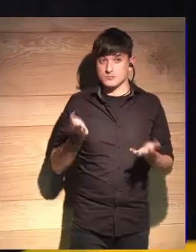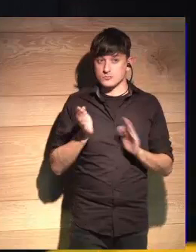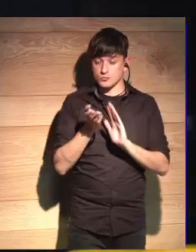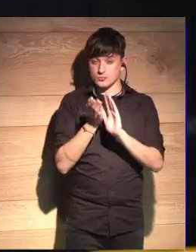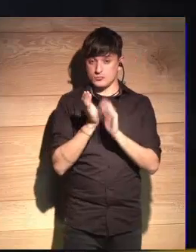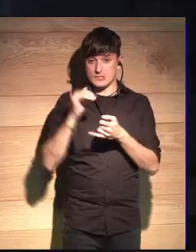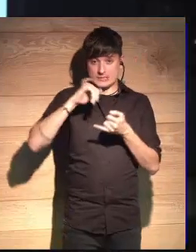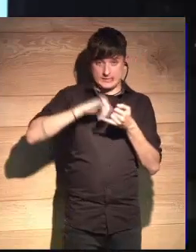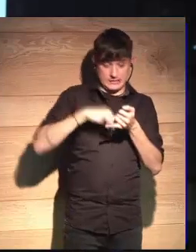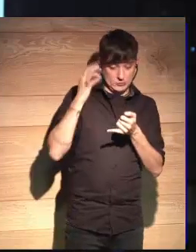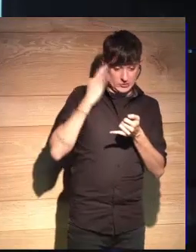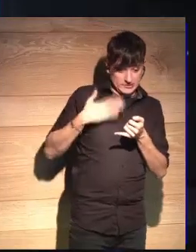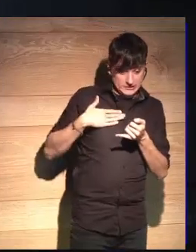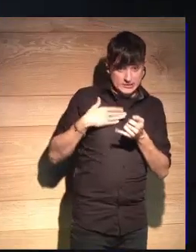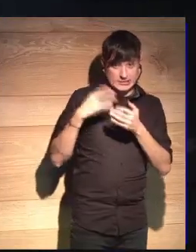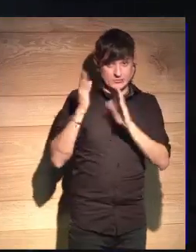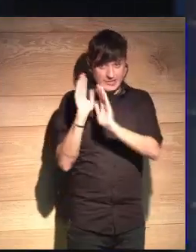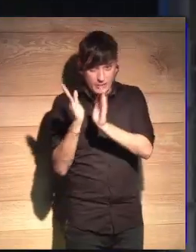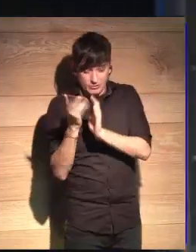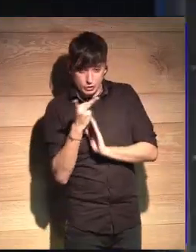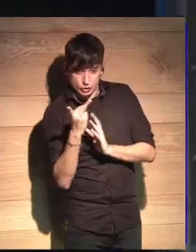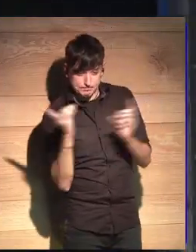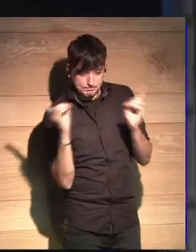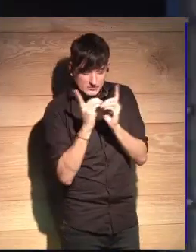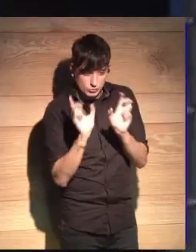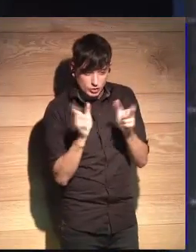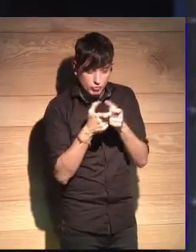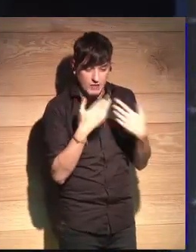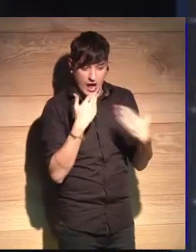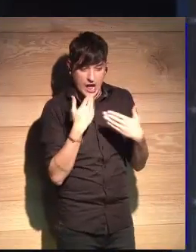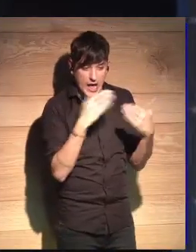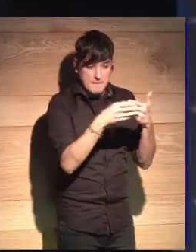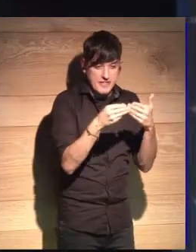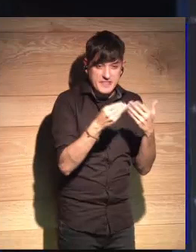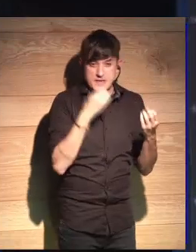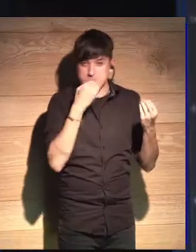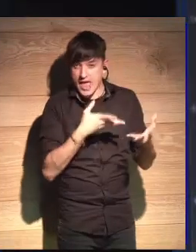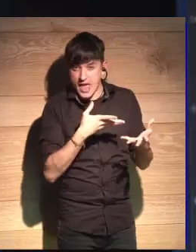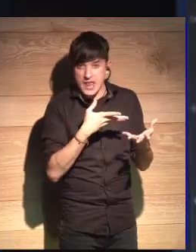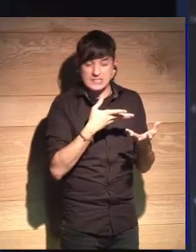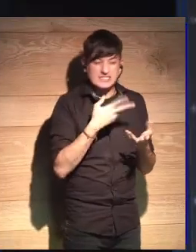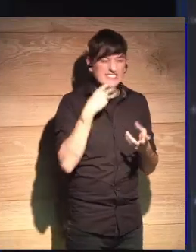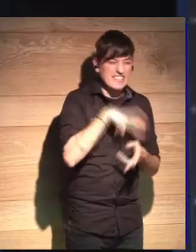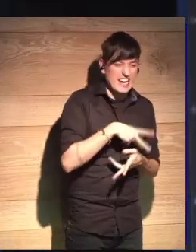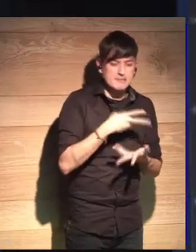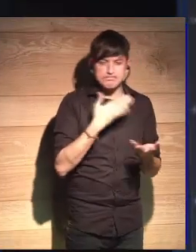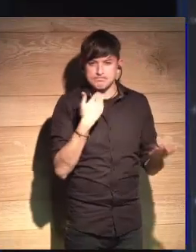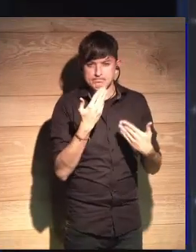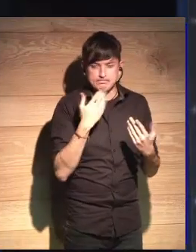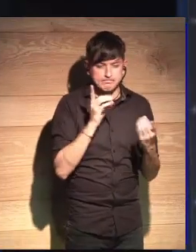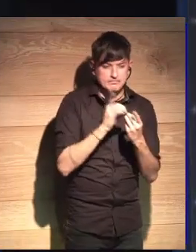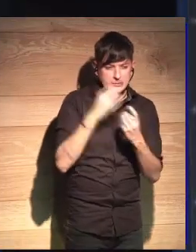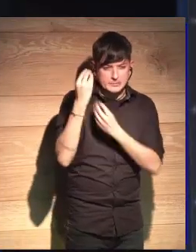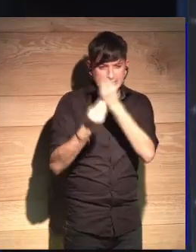their office, who was doing well, who was not doing well, and figuring out what makes it likely that a person